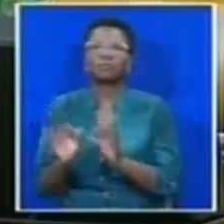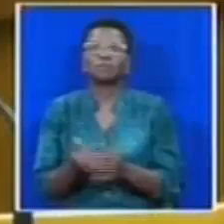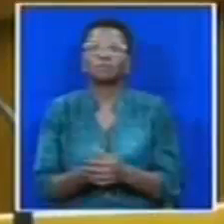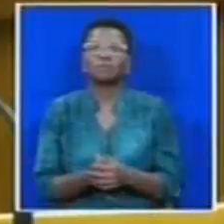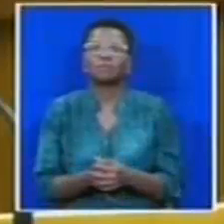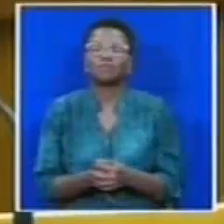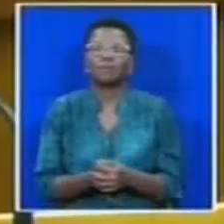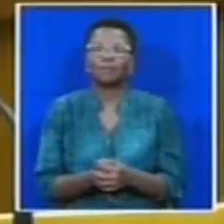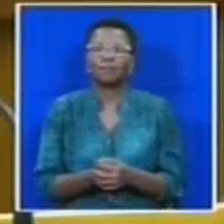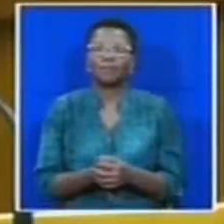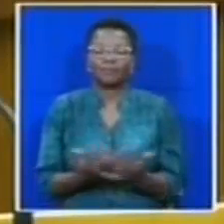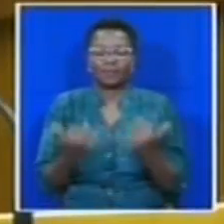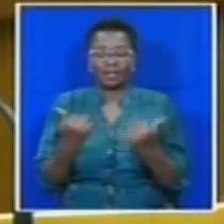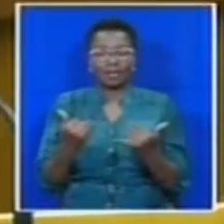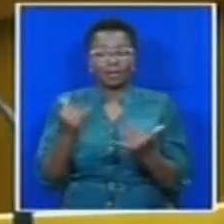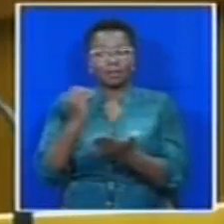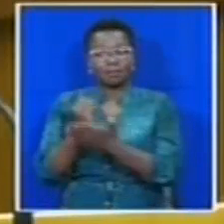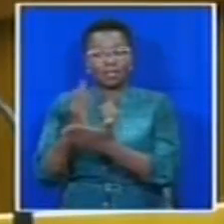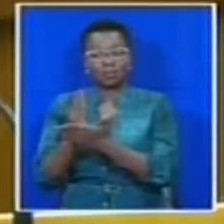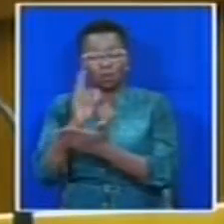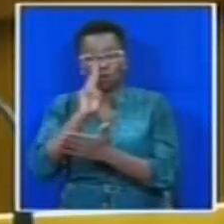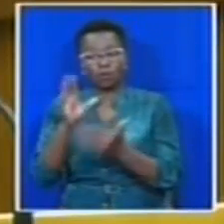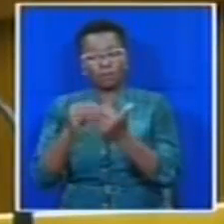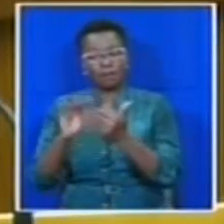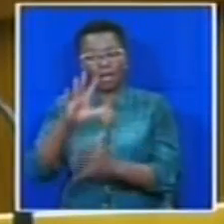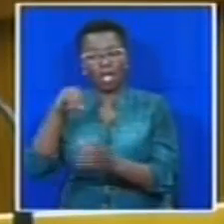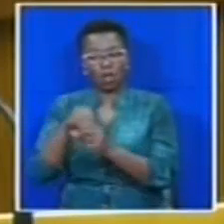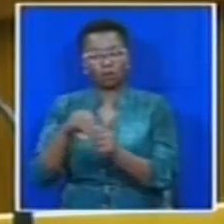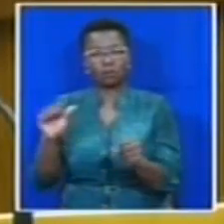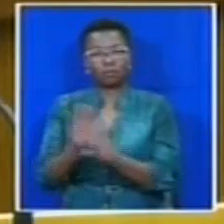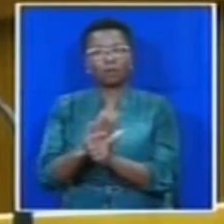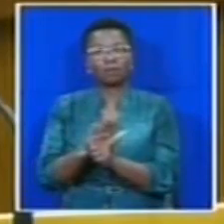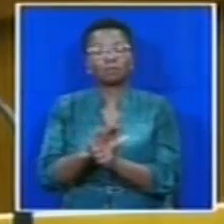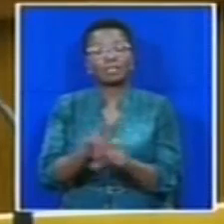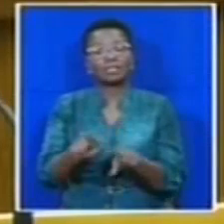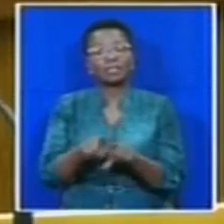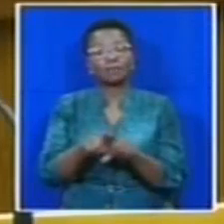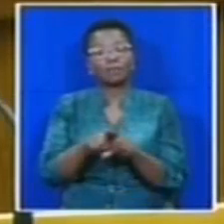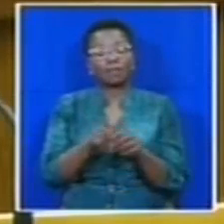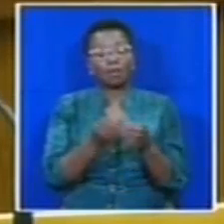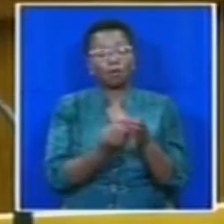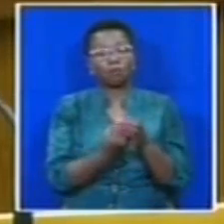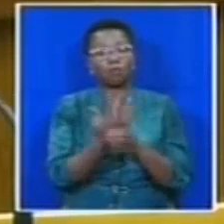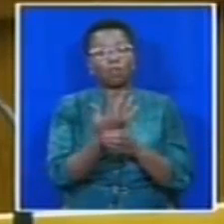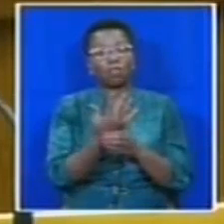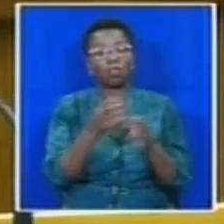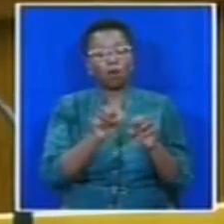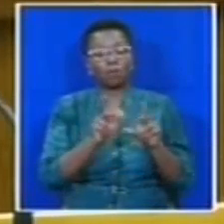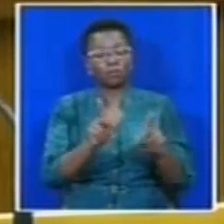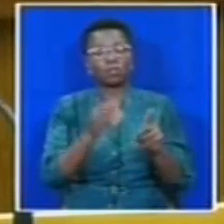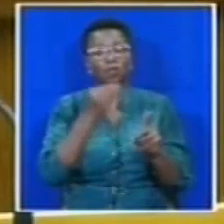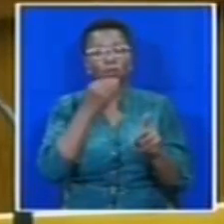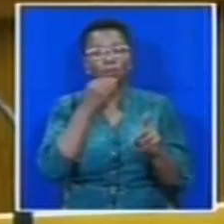Remember, the watchword is inclusivity, honorable members, and the growth opportunities in tourism led by Minister